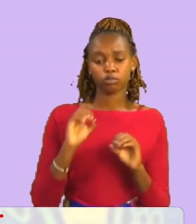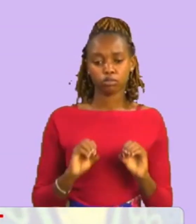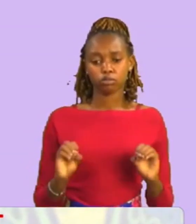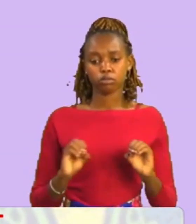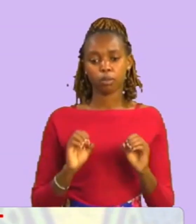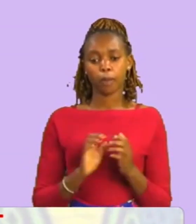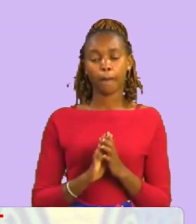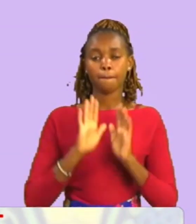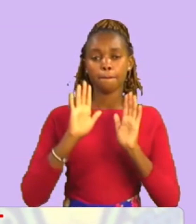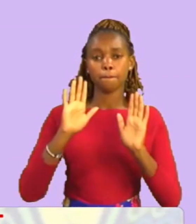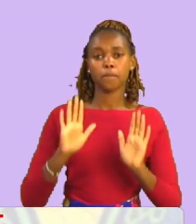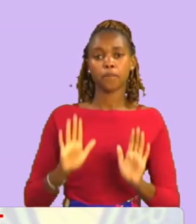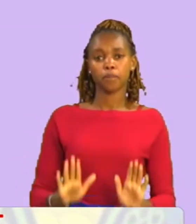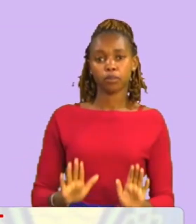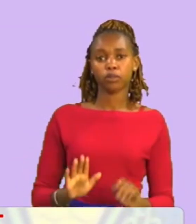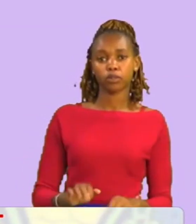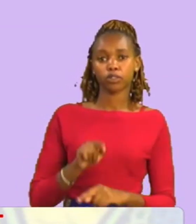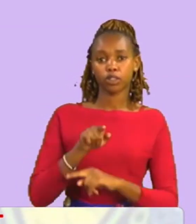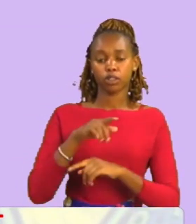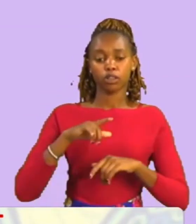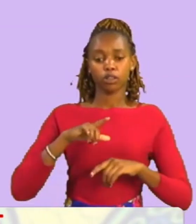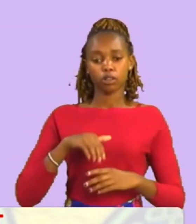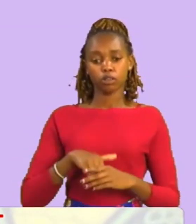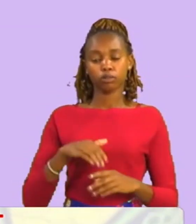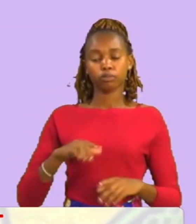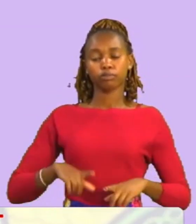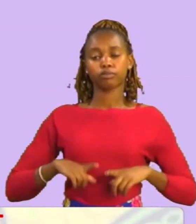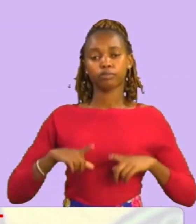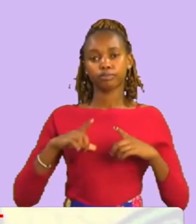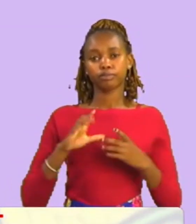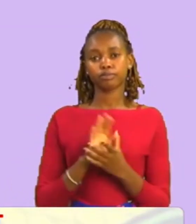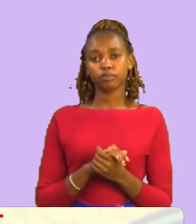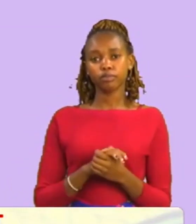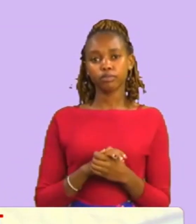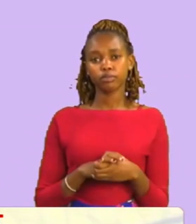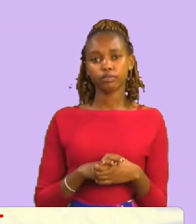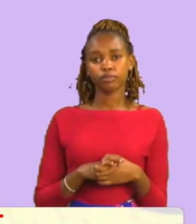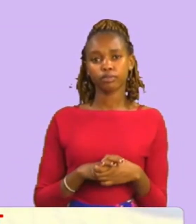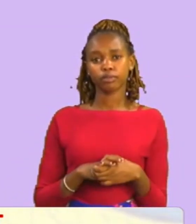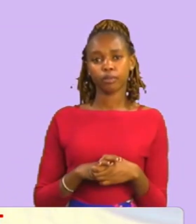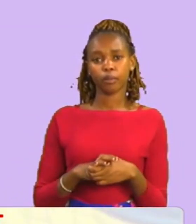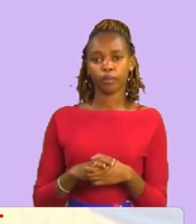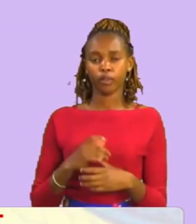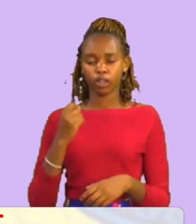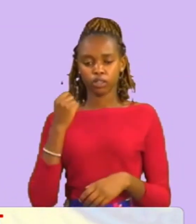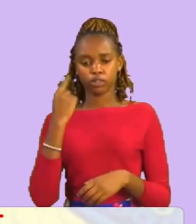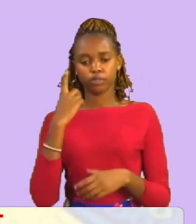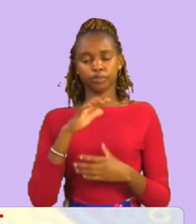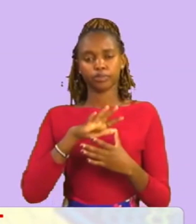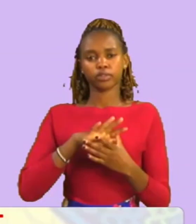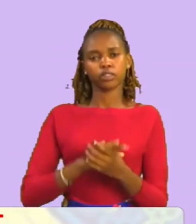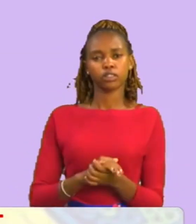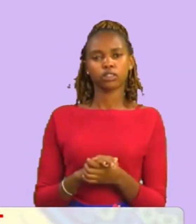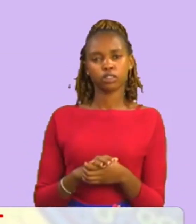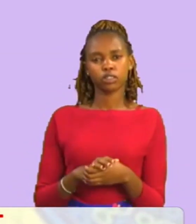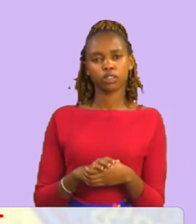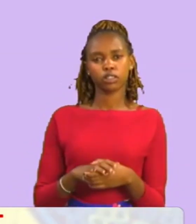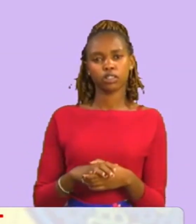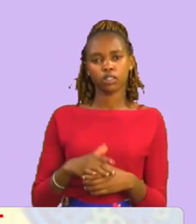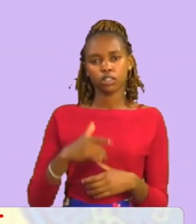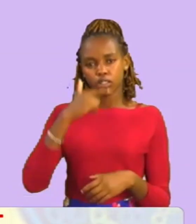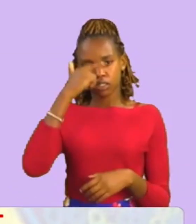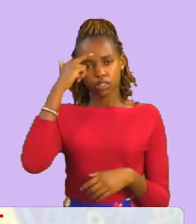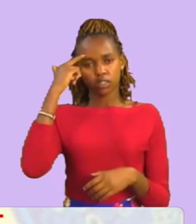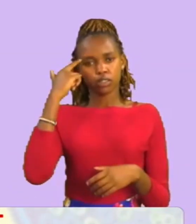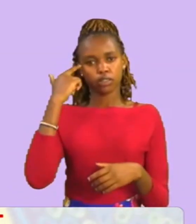are really meaningful to your life. Unajua that topic of true friendships, due to a whole show we get to understand one another because I